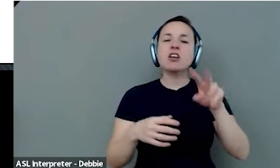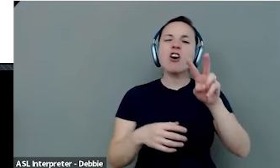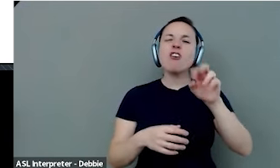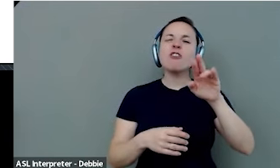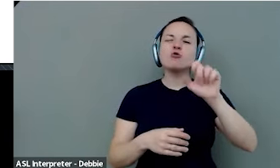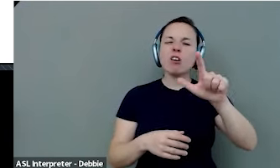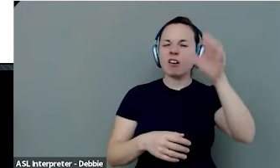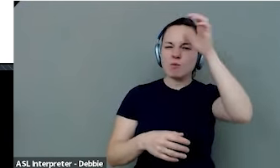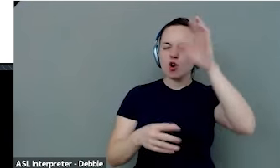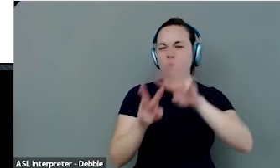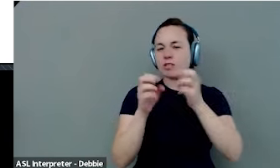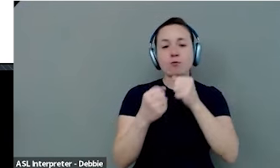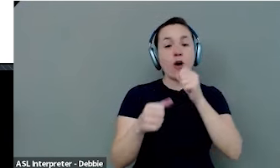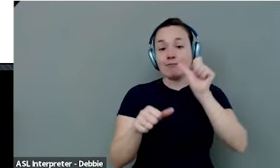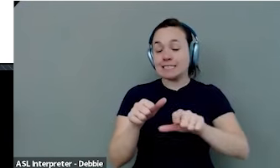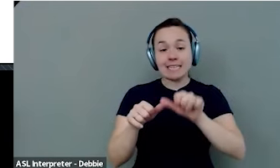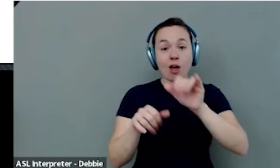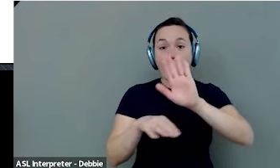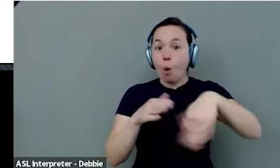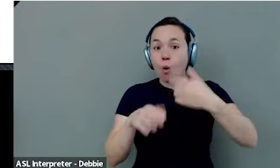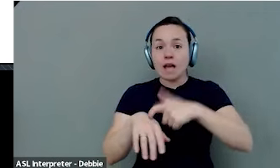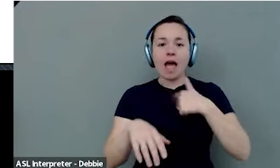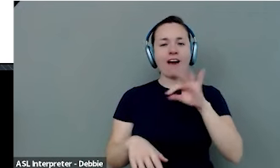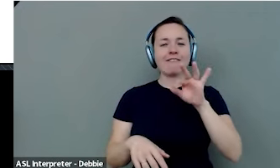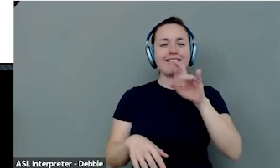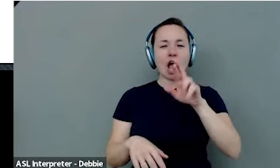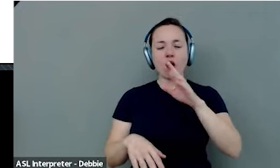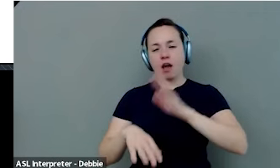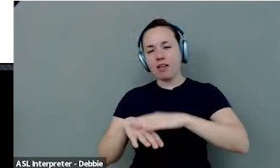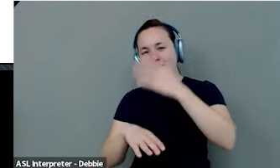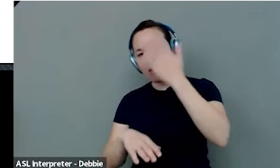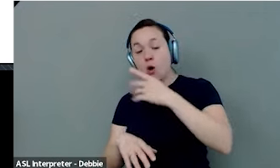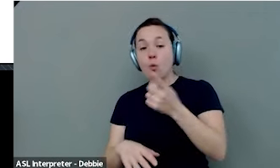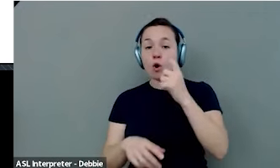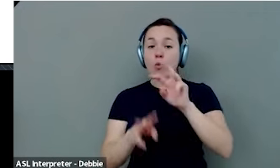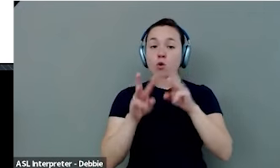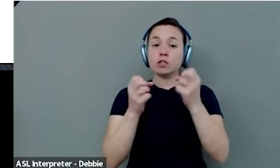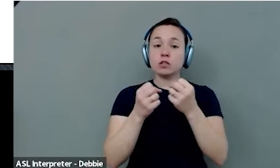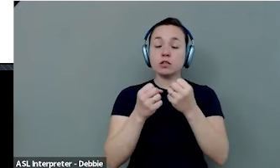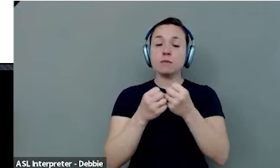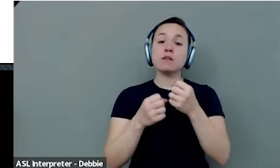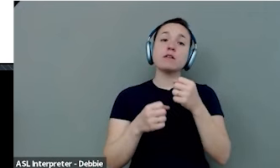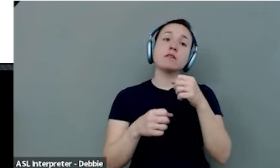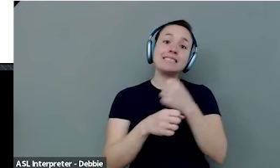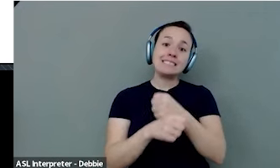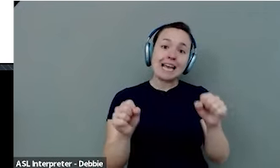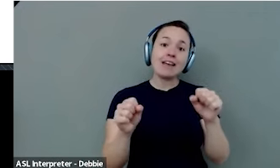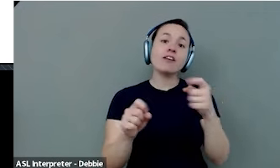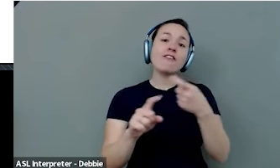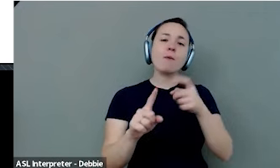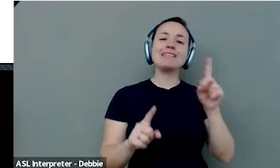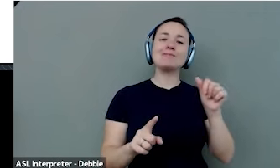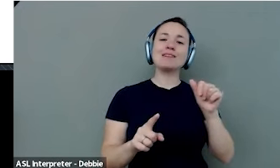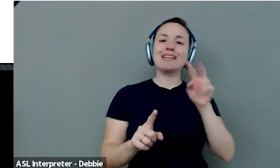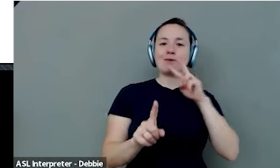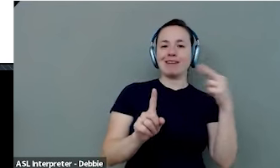You don't have to stay for the whole time. There's flyers at the front. One of the workshops will be on workplace safety from a disability perspective, so taking